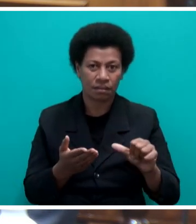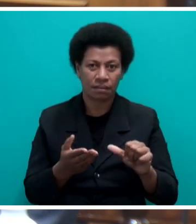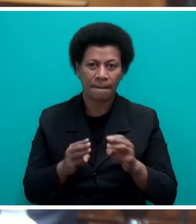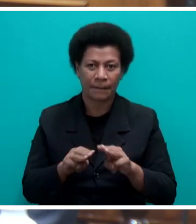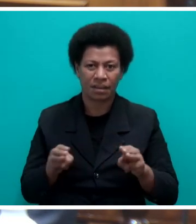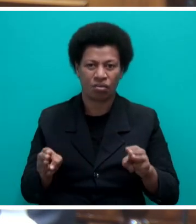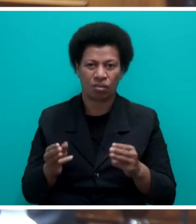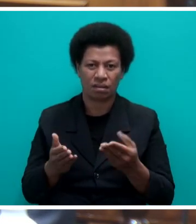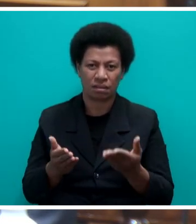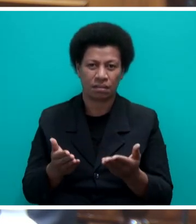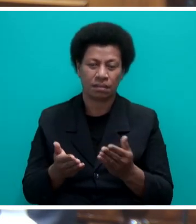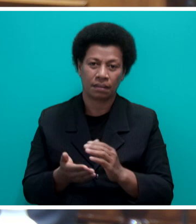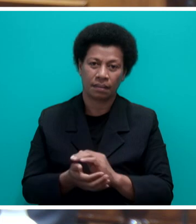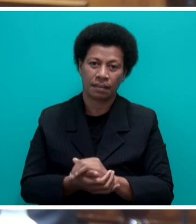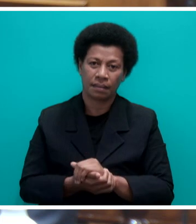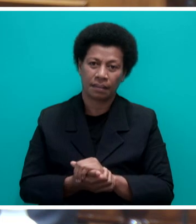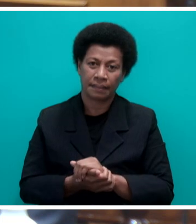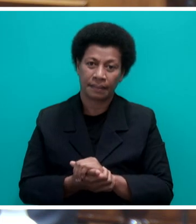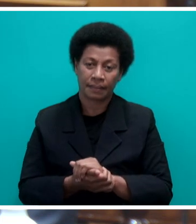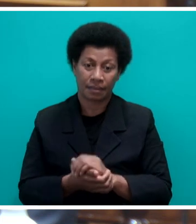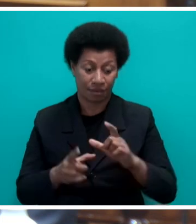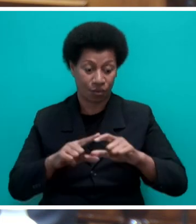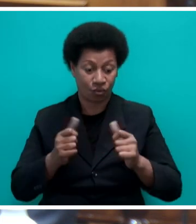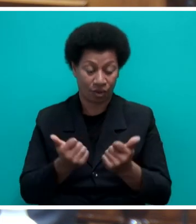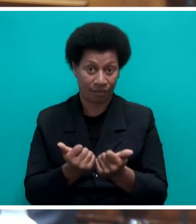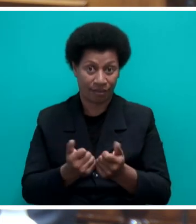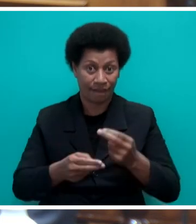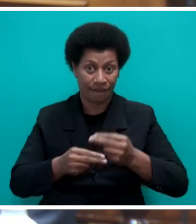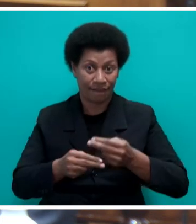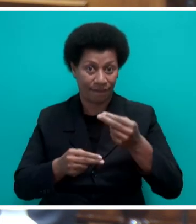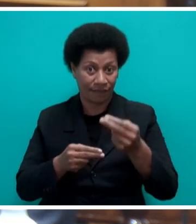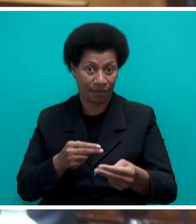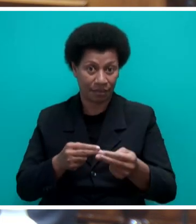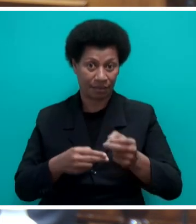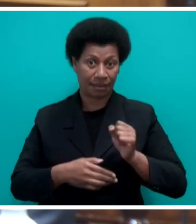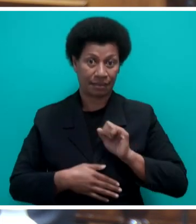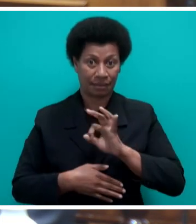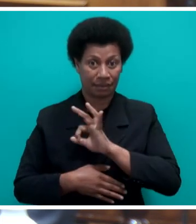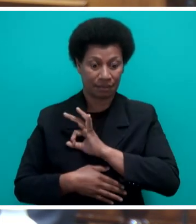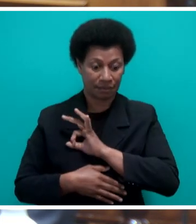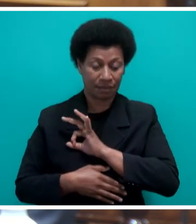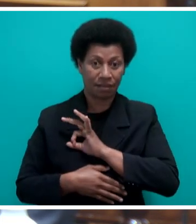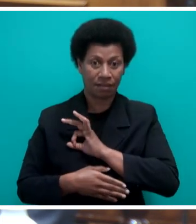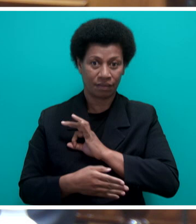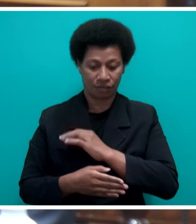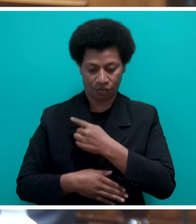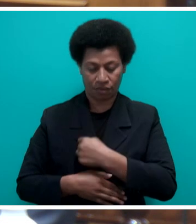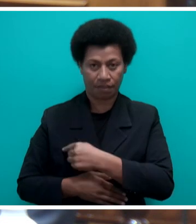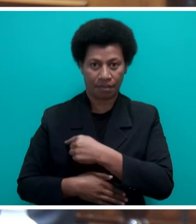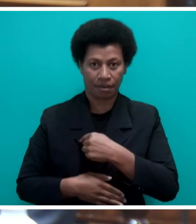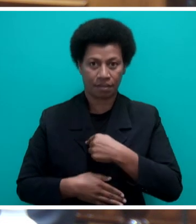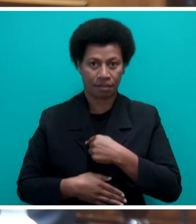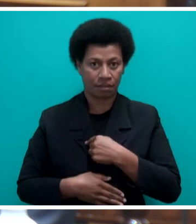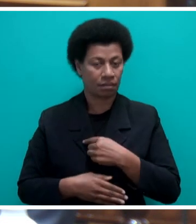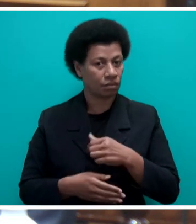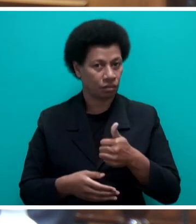The collaborative effort between the contractors, farmers, and the field staff underscores our commitment to upholding high standards and